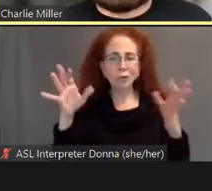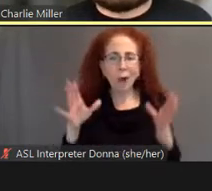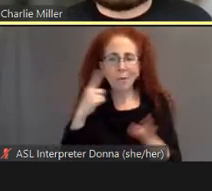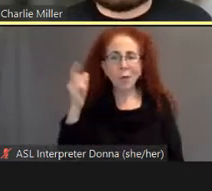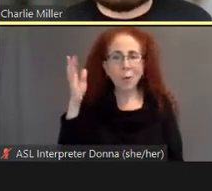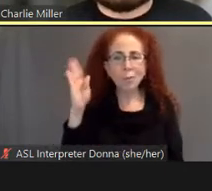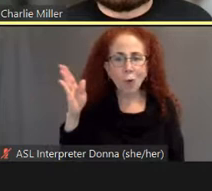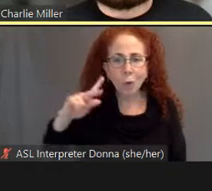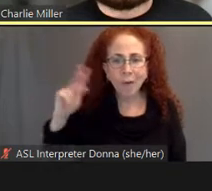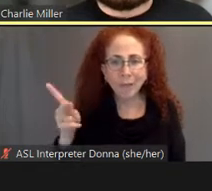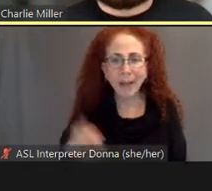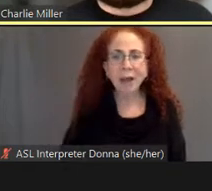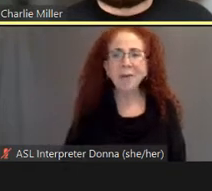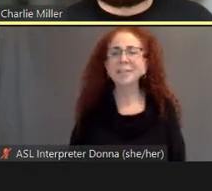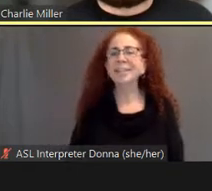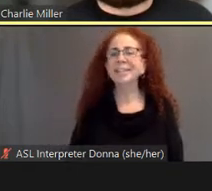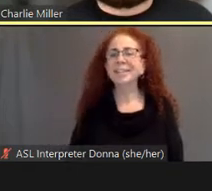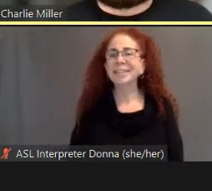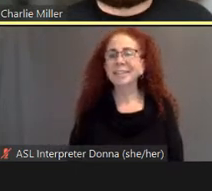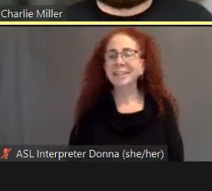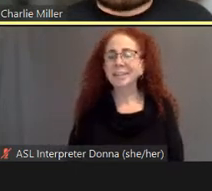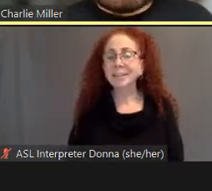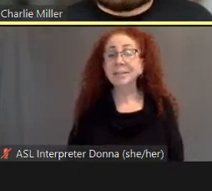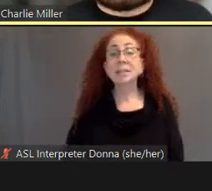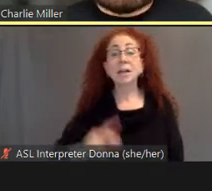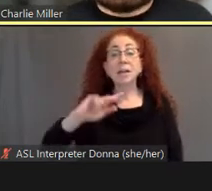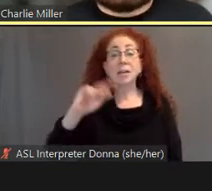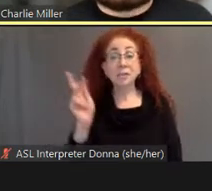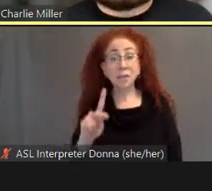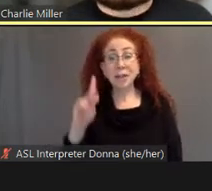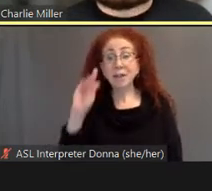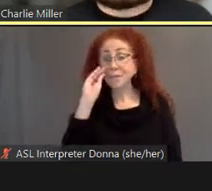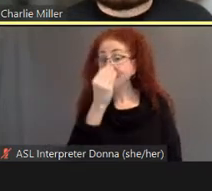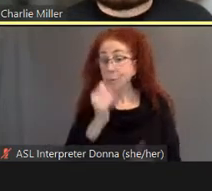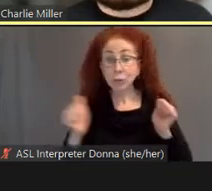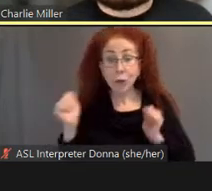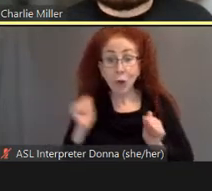Broadway Philadelphia, the Philadelphia Flower Show.